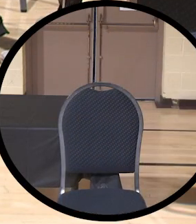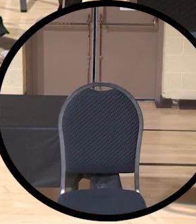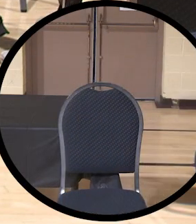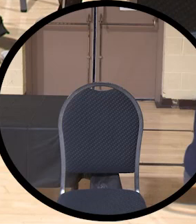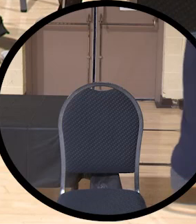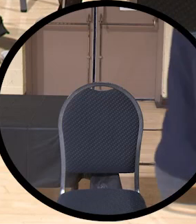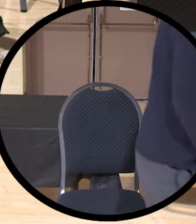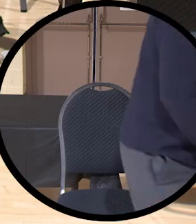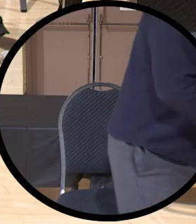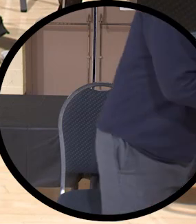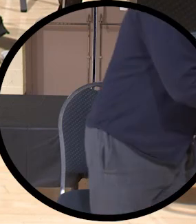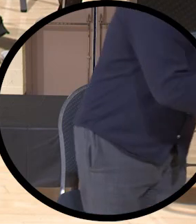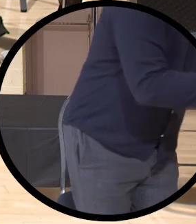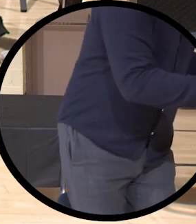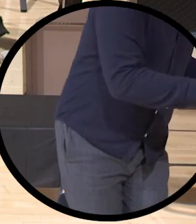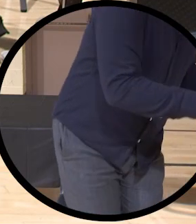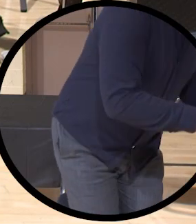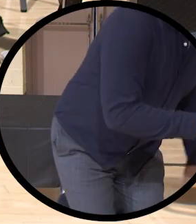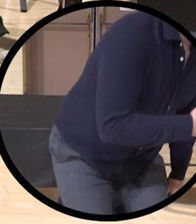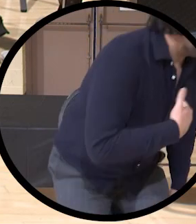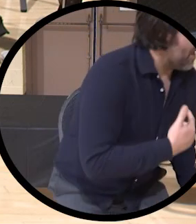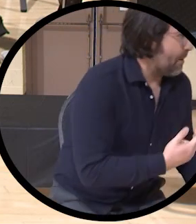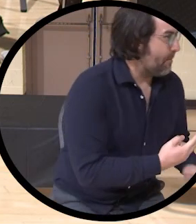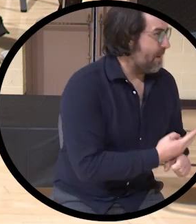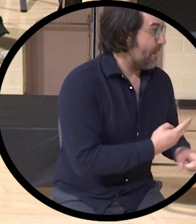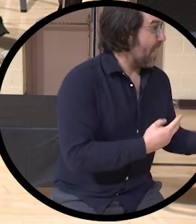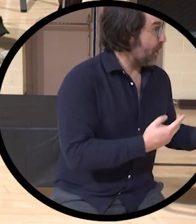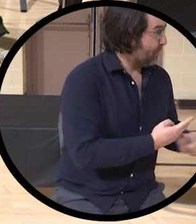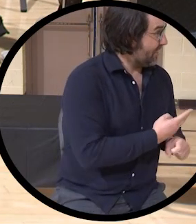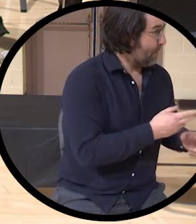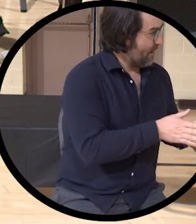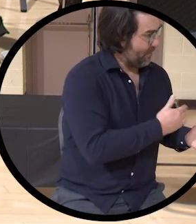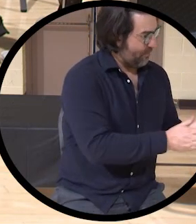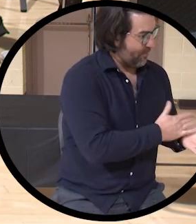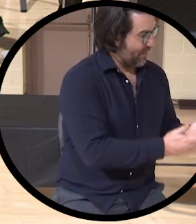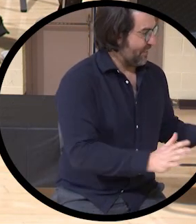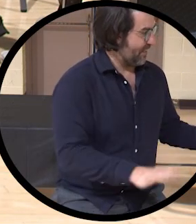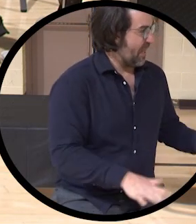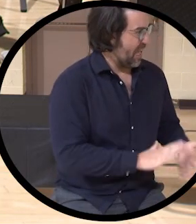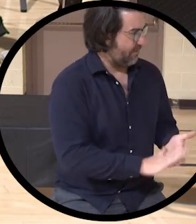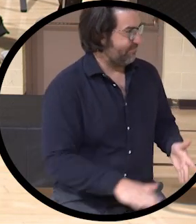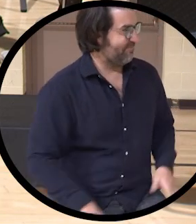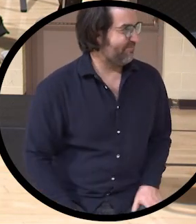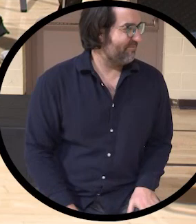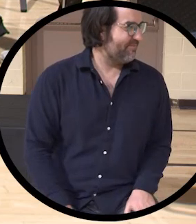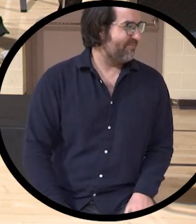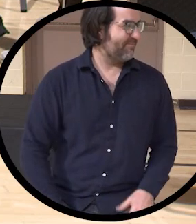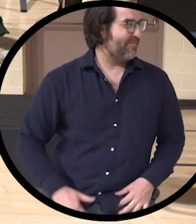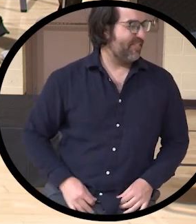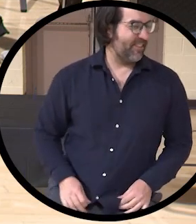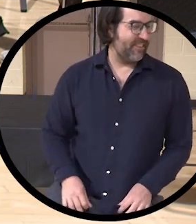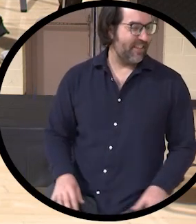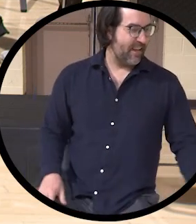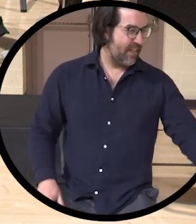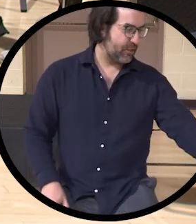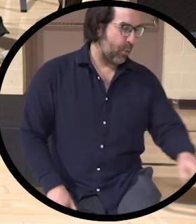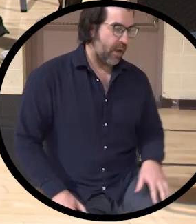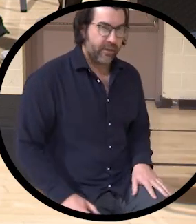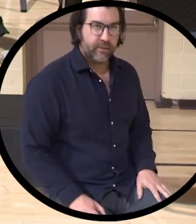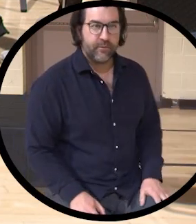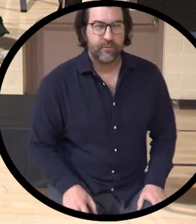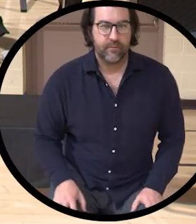thing from my conversation with some other folks in Domi is they are looking at ways to better